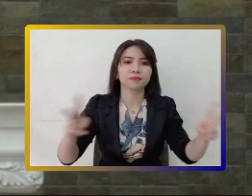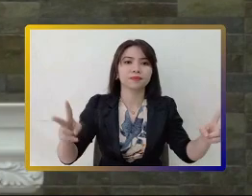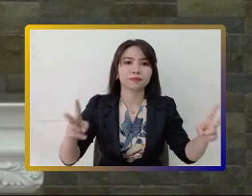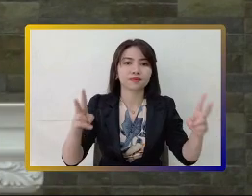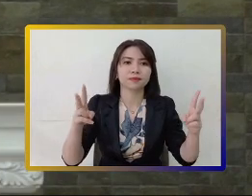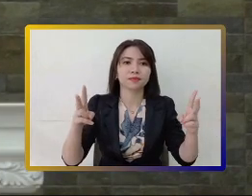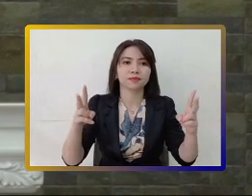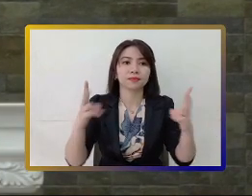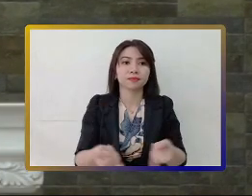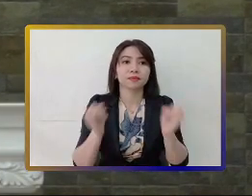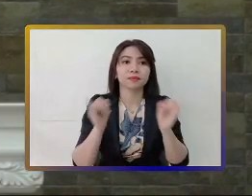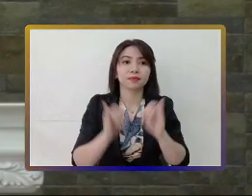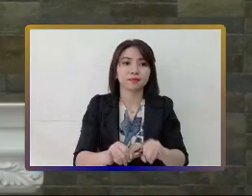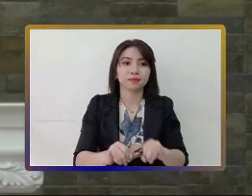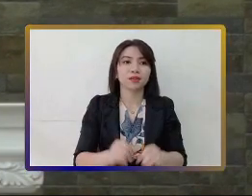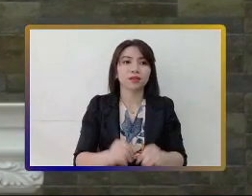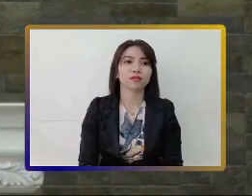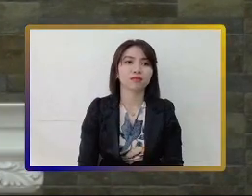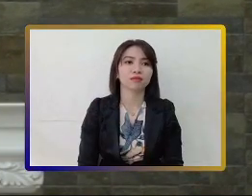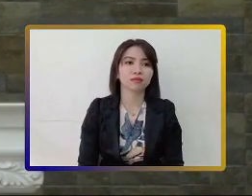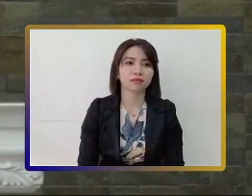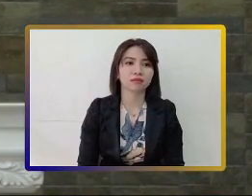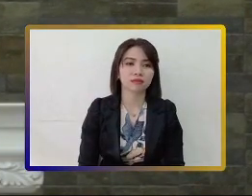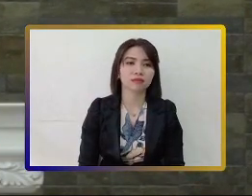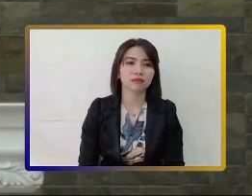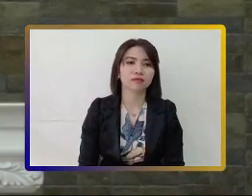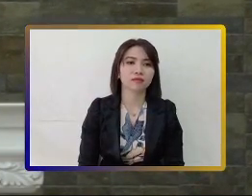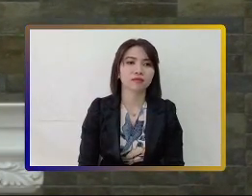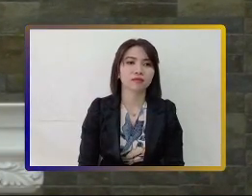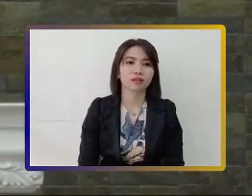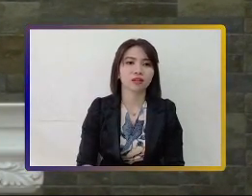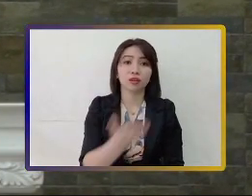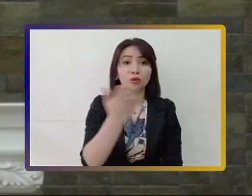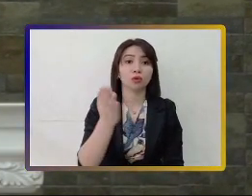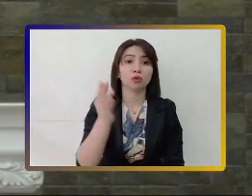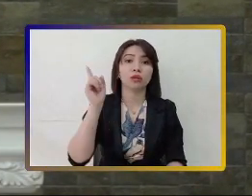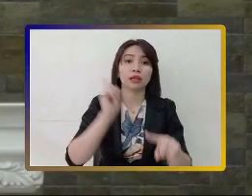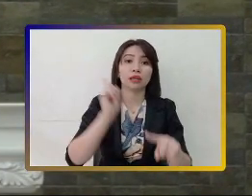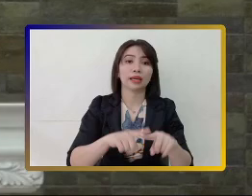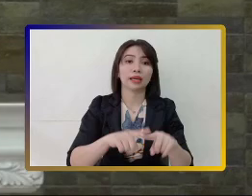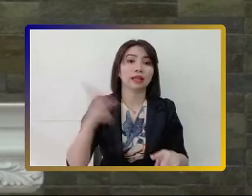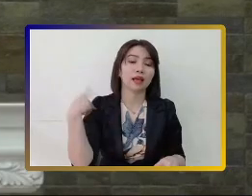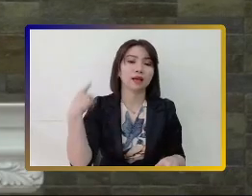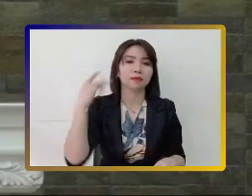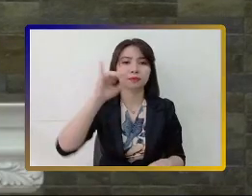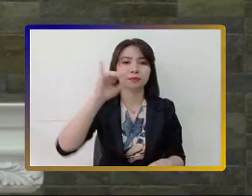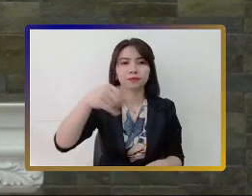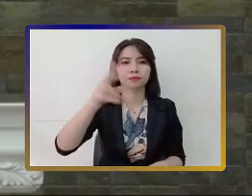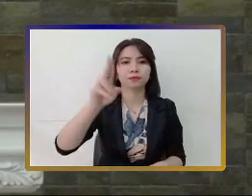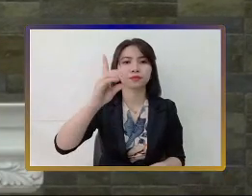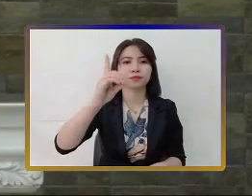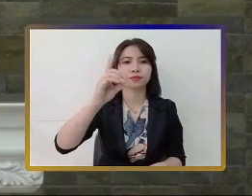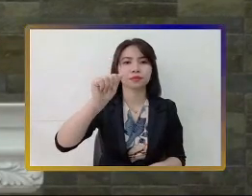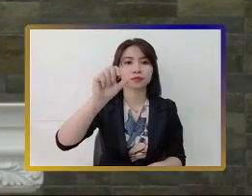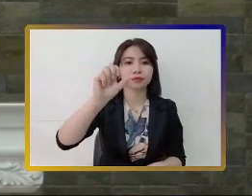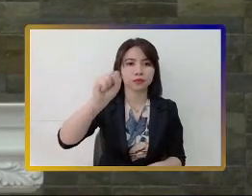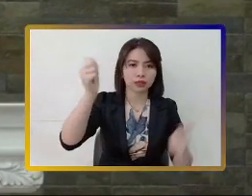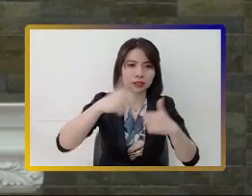You cannot have Judas affiliation and ignore